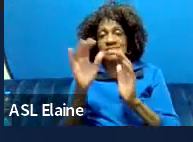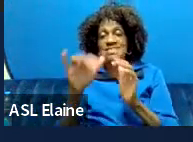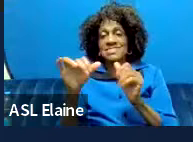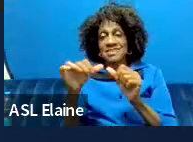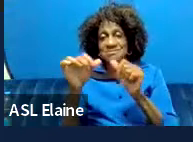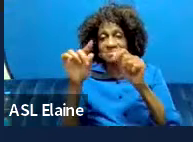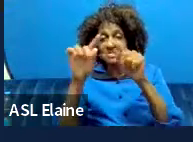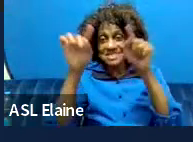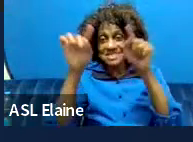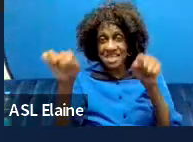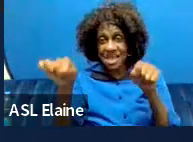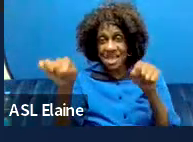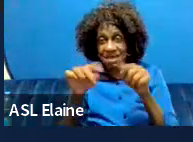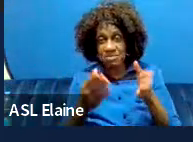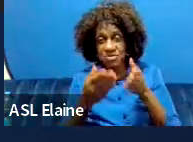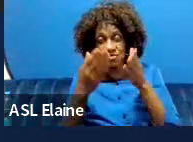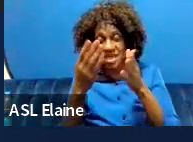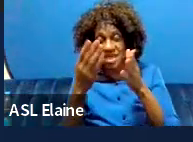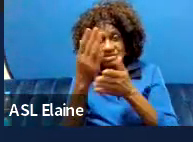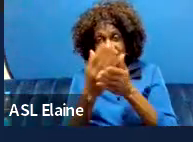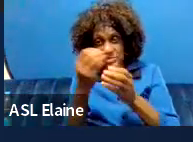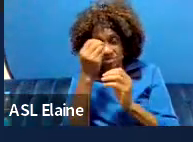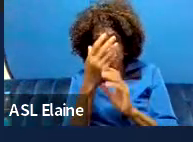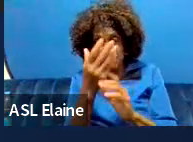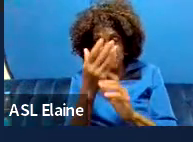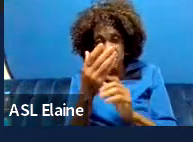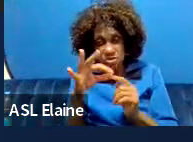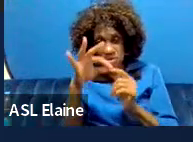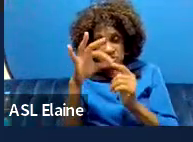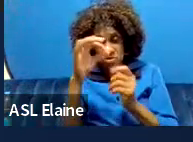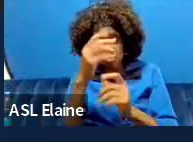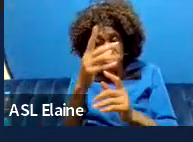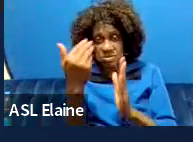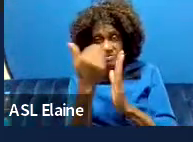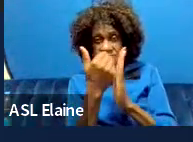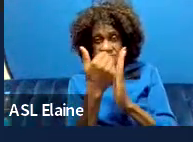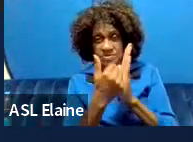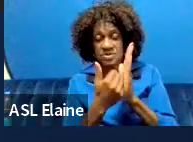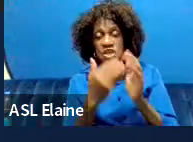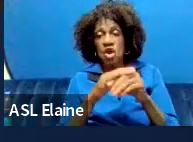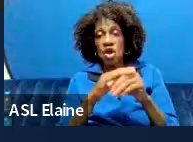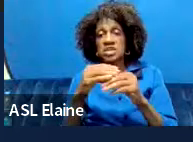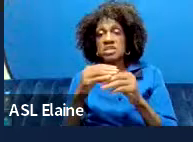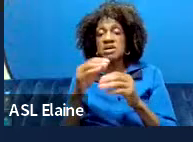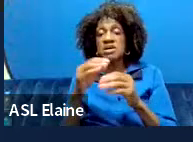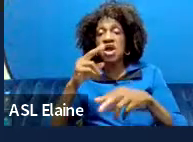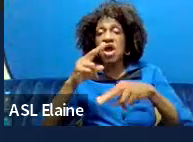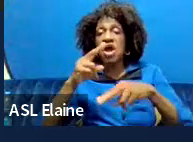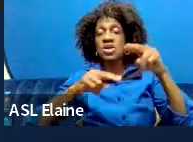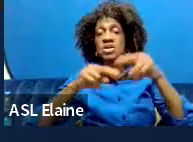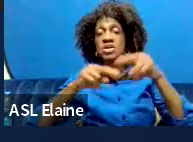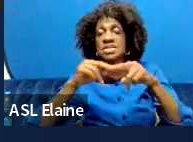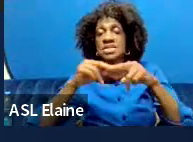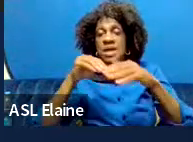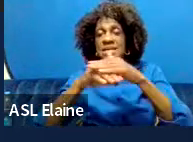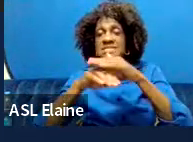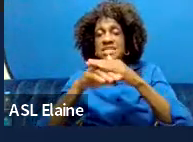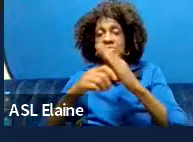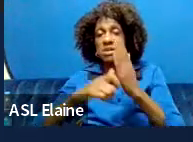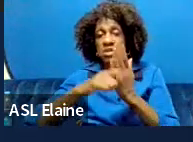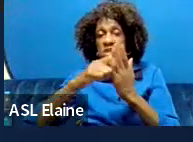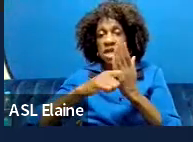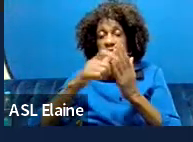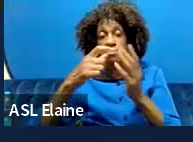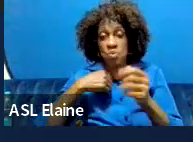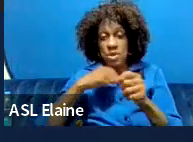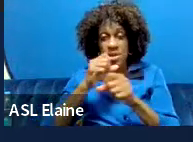sign provides certain information. And it's listed in the Architectural Barriers Act accessibility guide that we produce